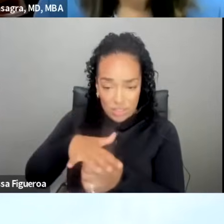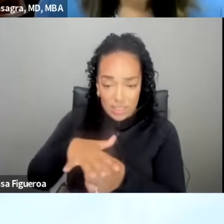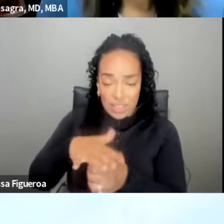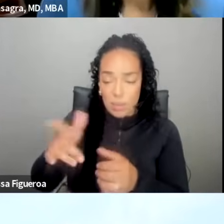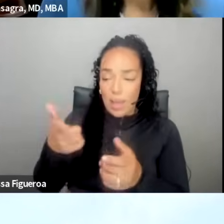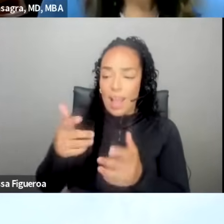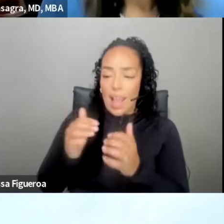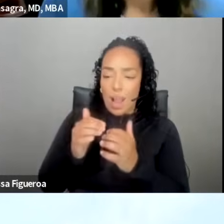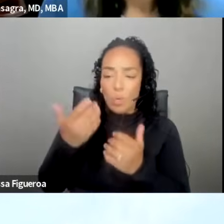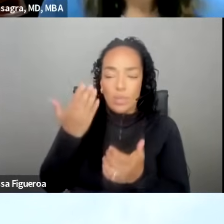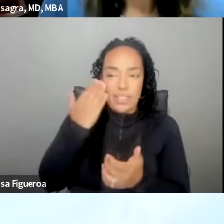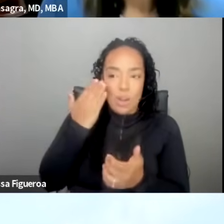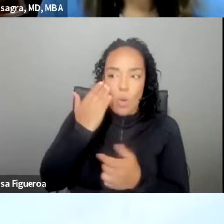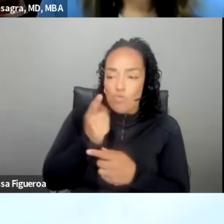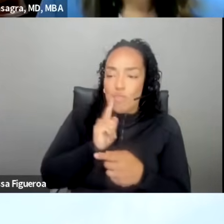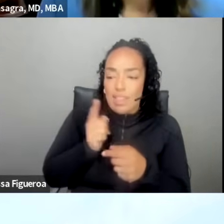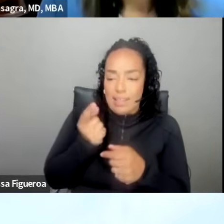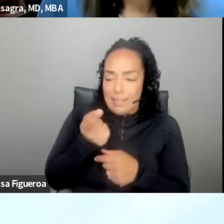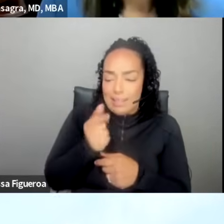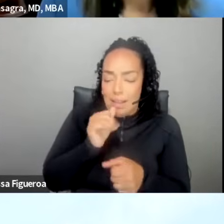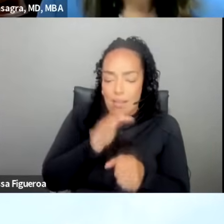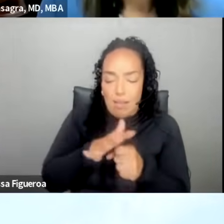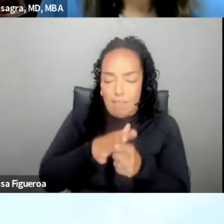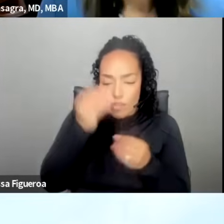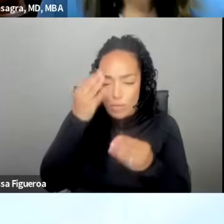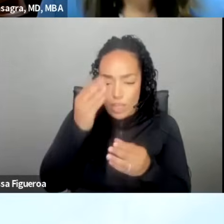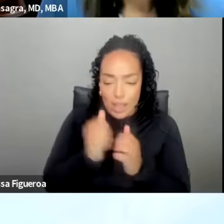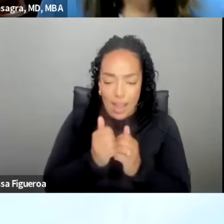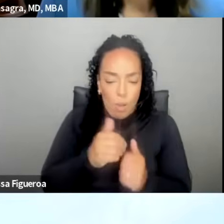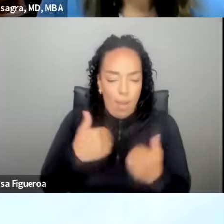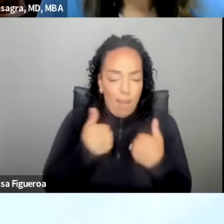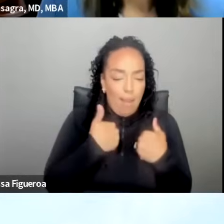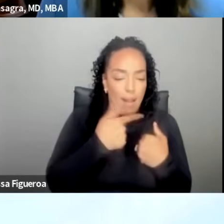human, bridge is being monitored.